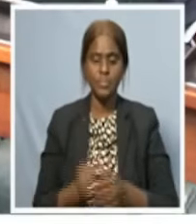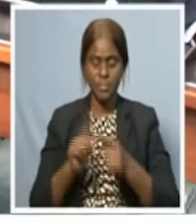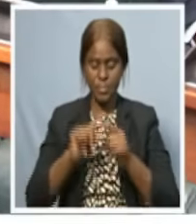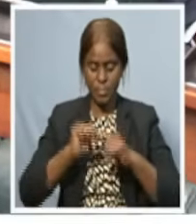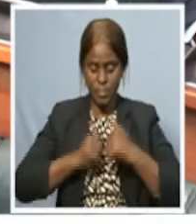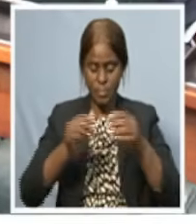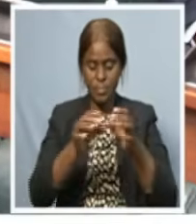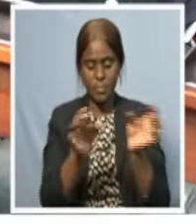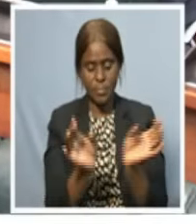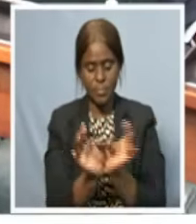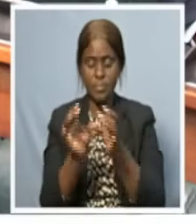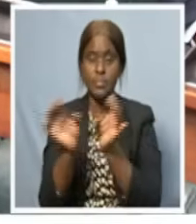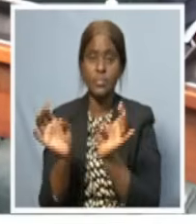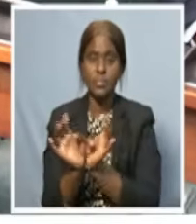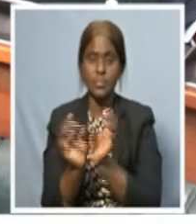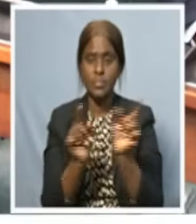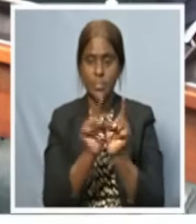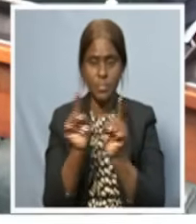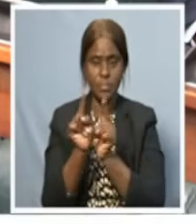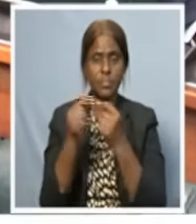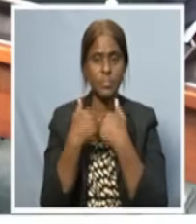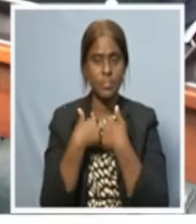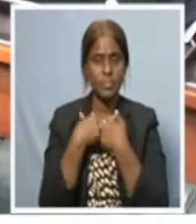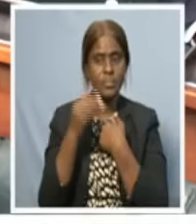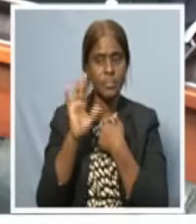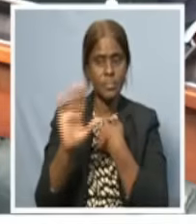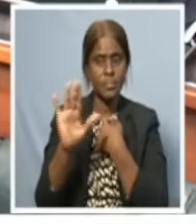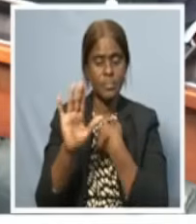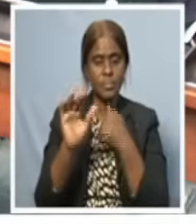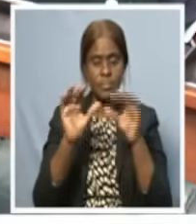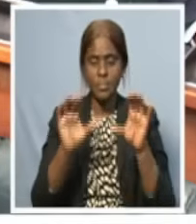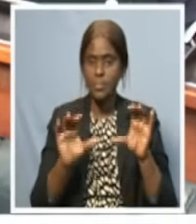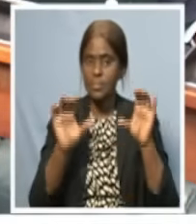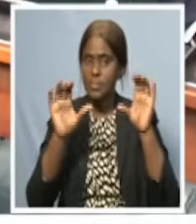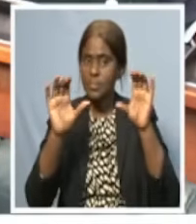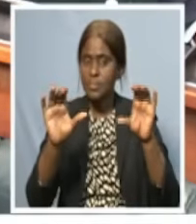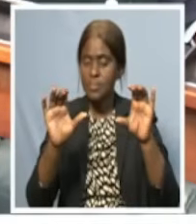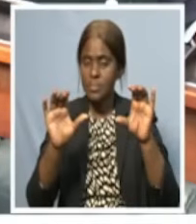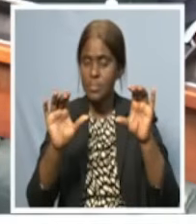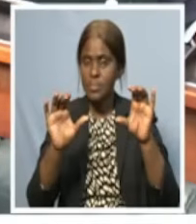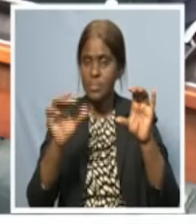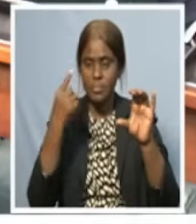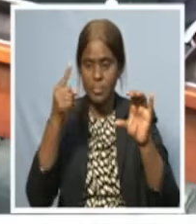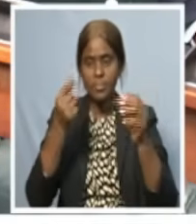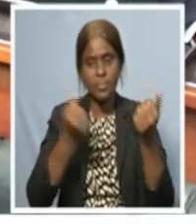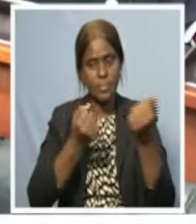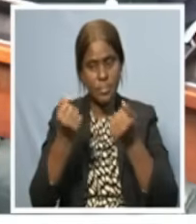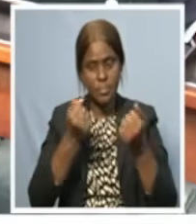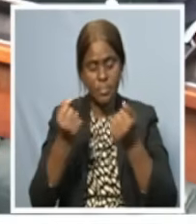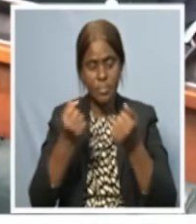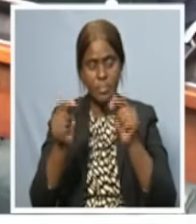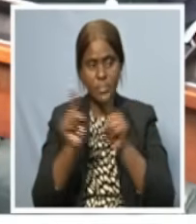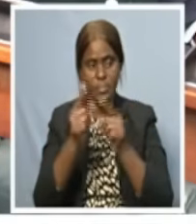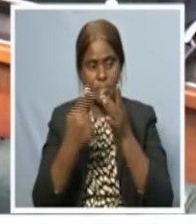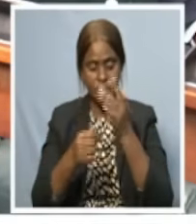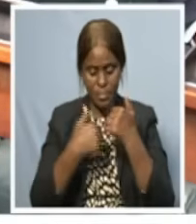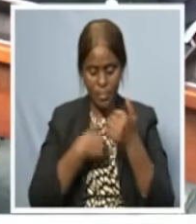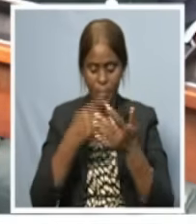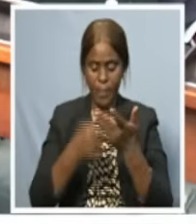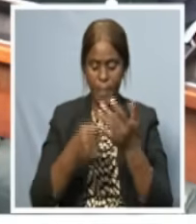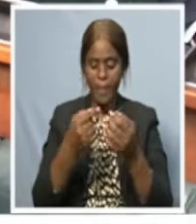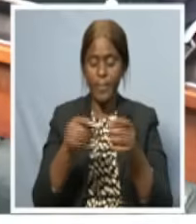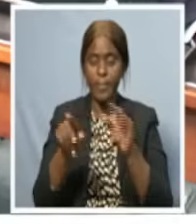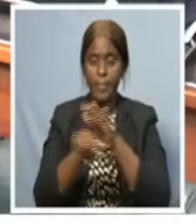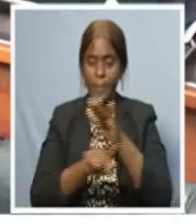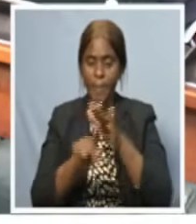our constituencies also have allocations for motor vehicles, and we have the primary